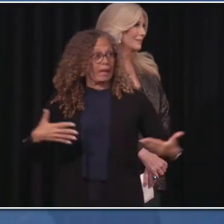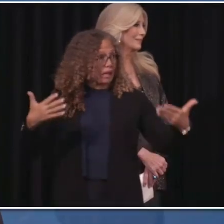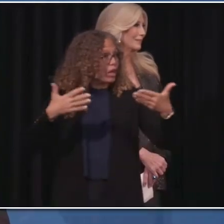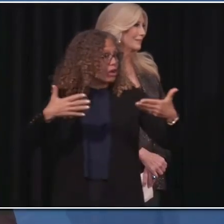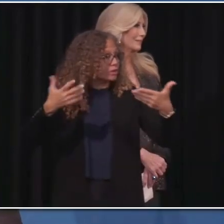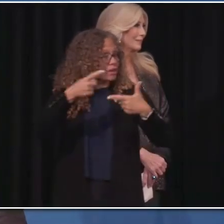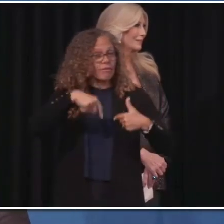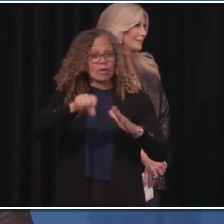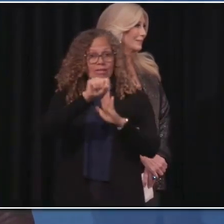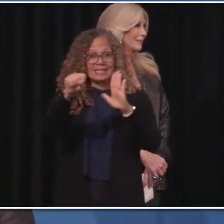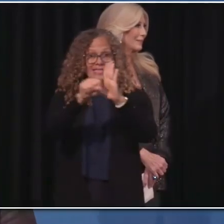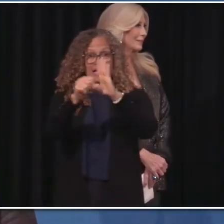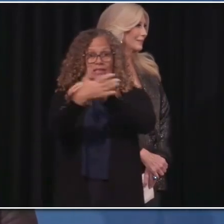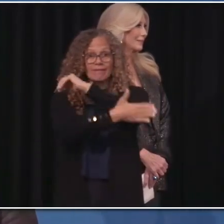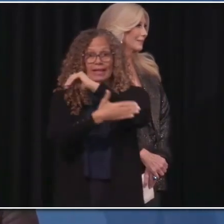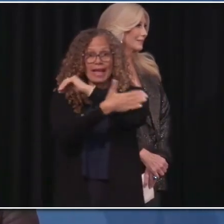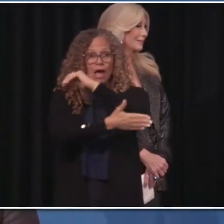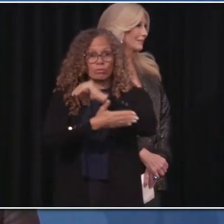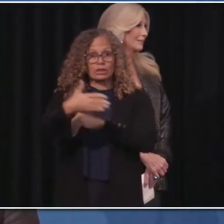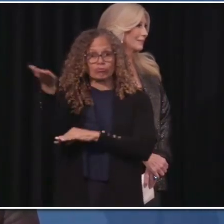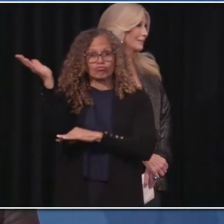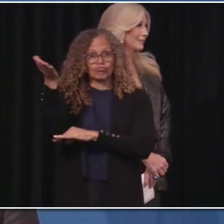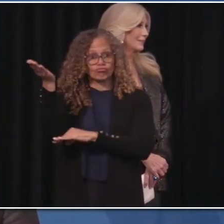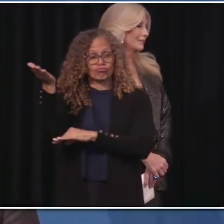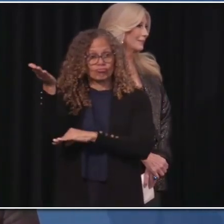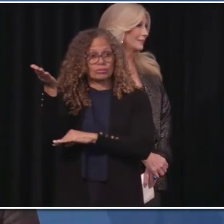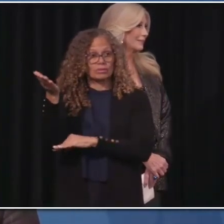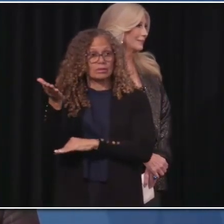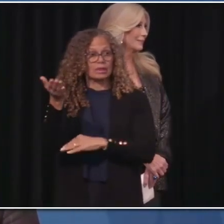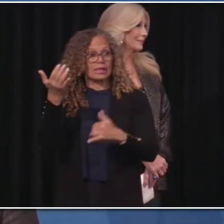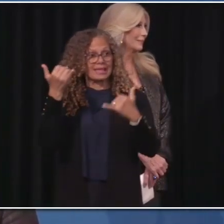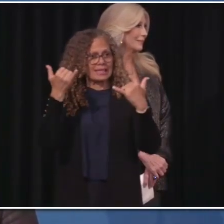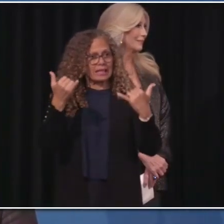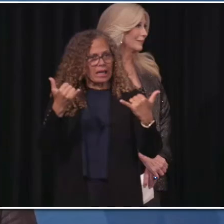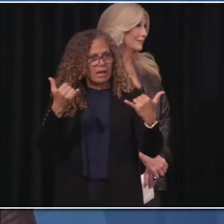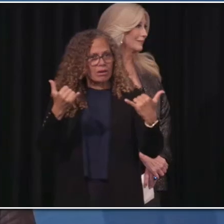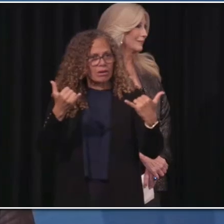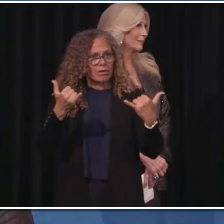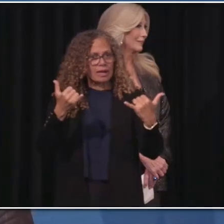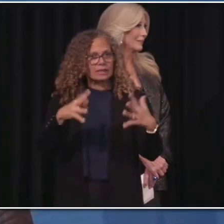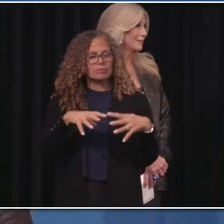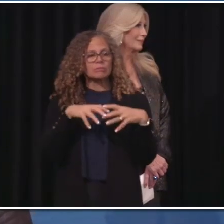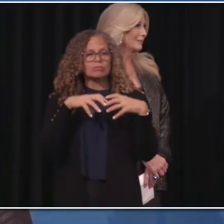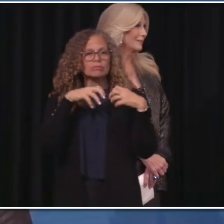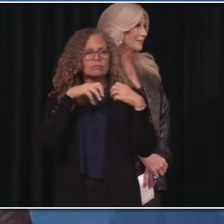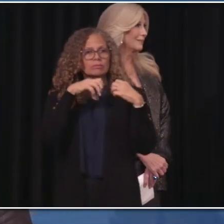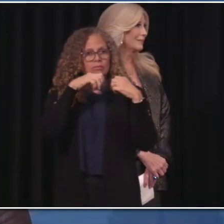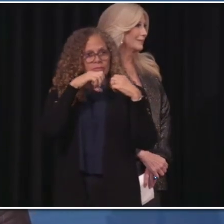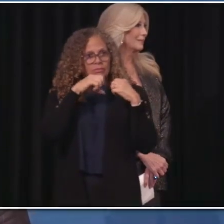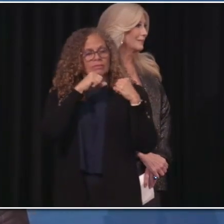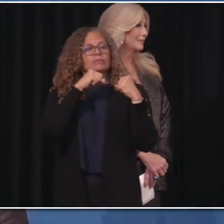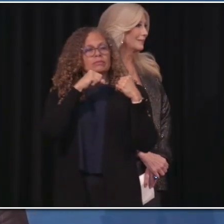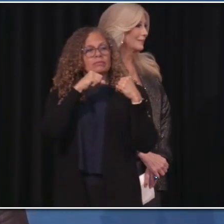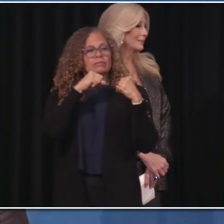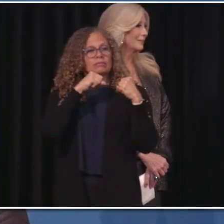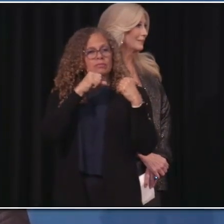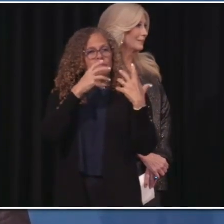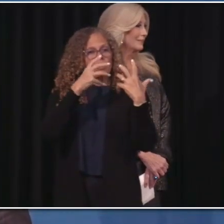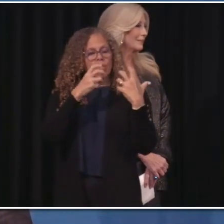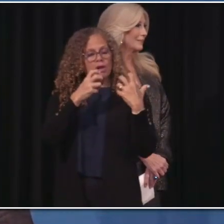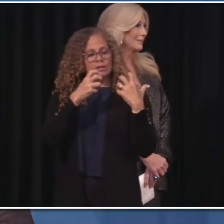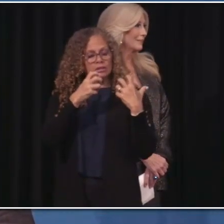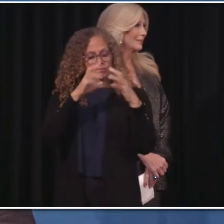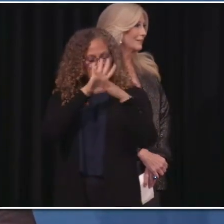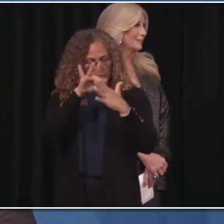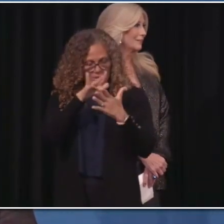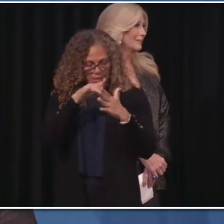the State of the County Address, let us take a quiet breath to center ourselves in shared